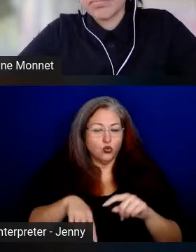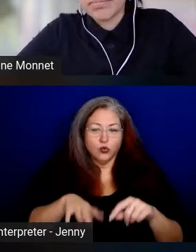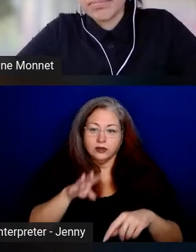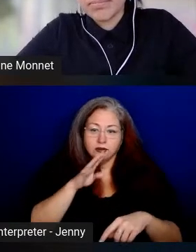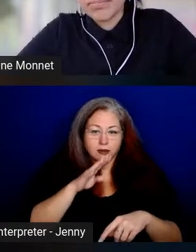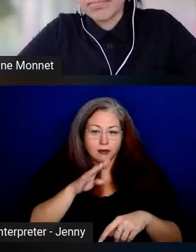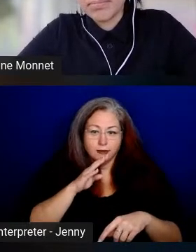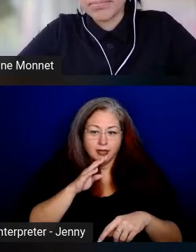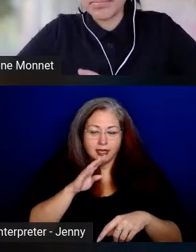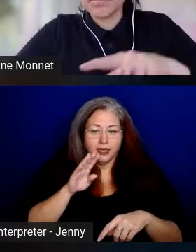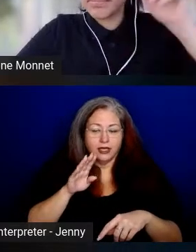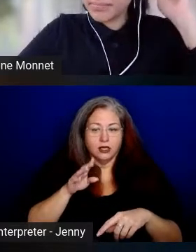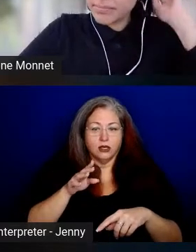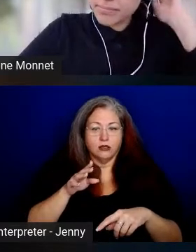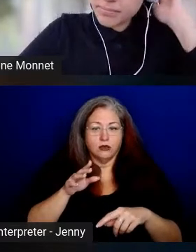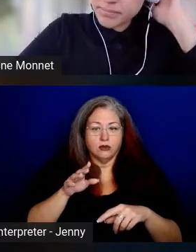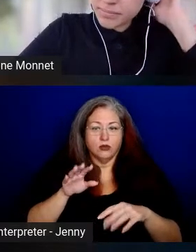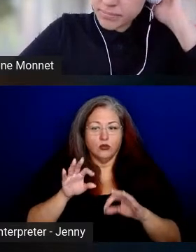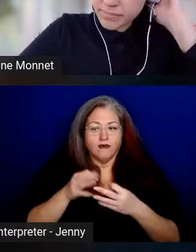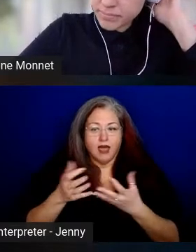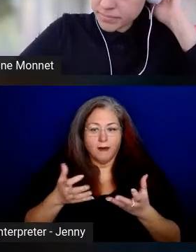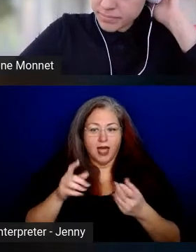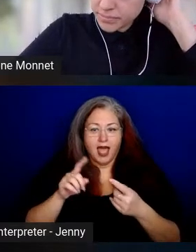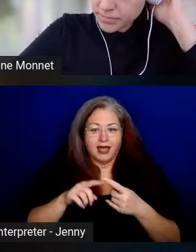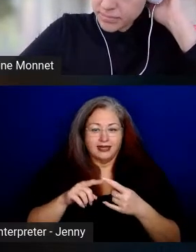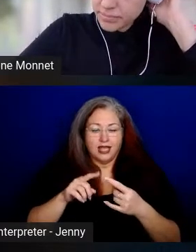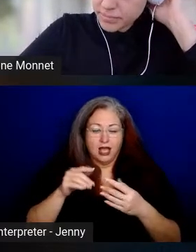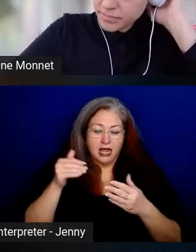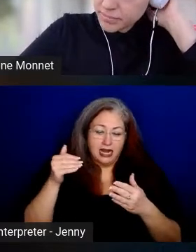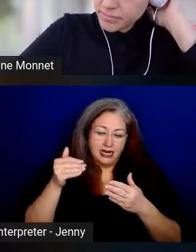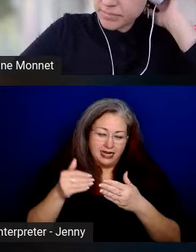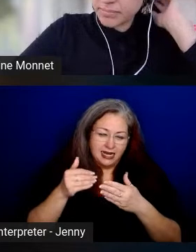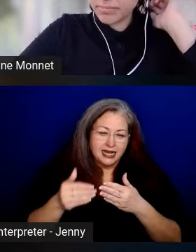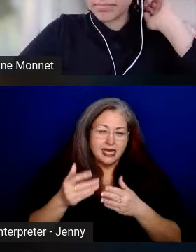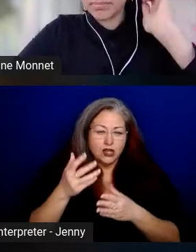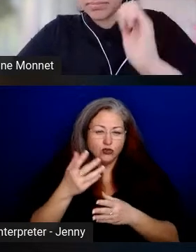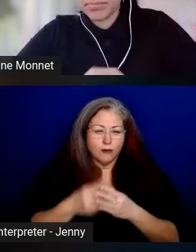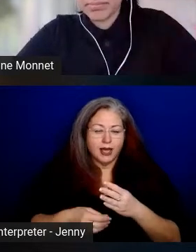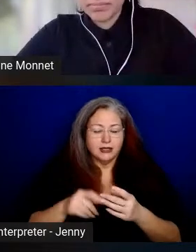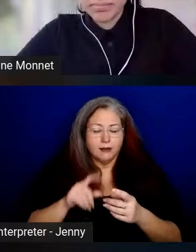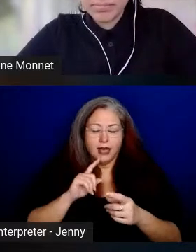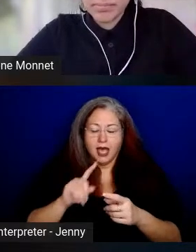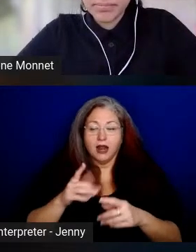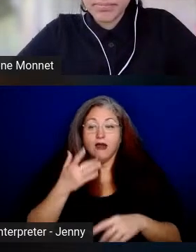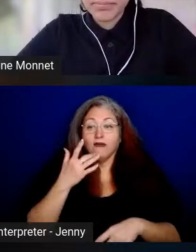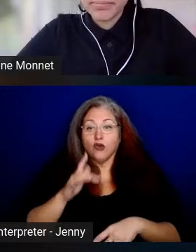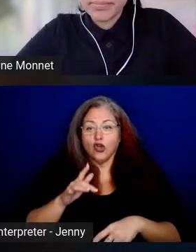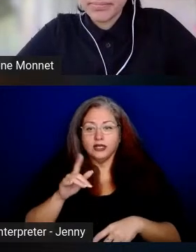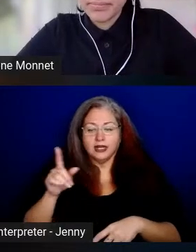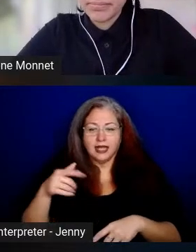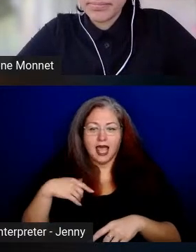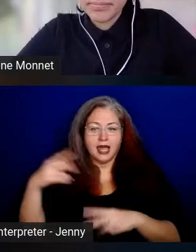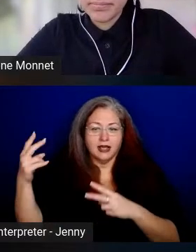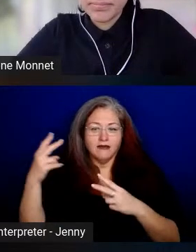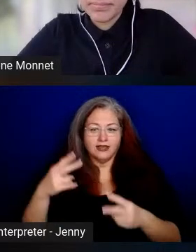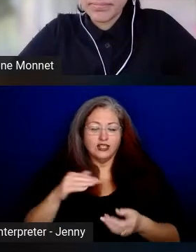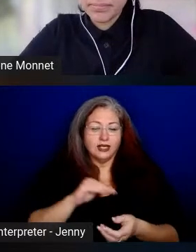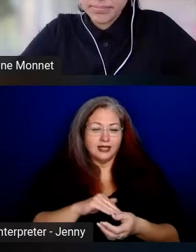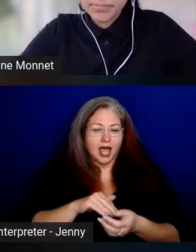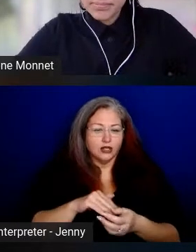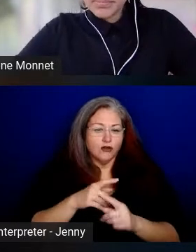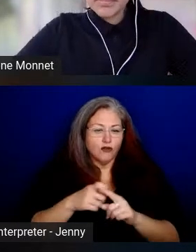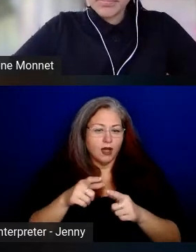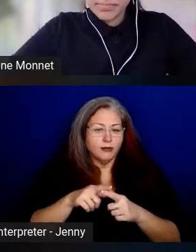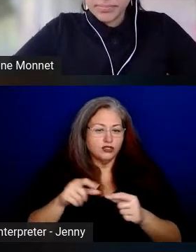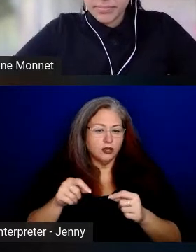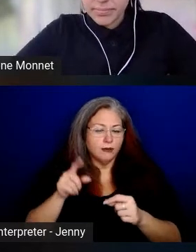with his family until the very last days. And they just very fortunately had a visiting doctor from Japan so that they were